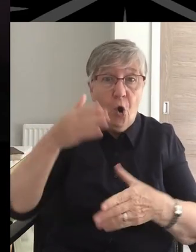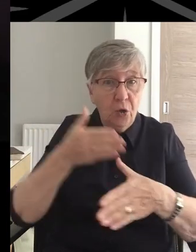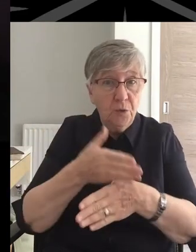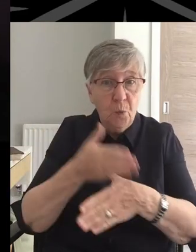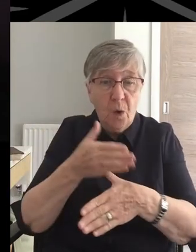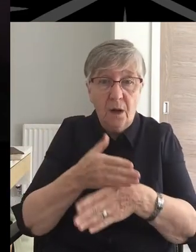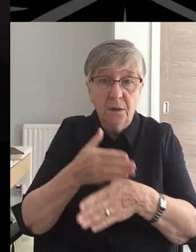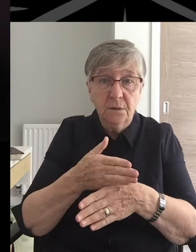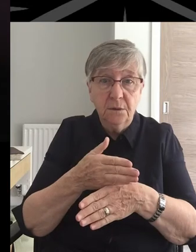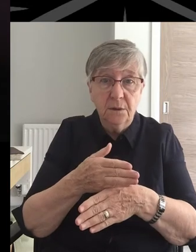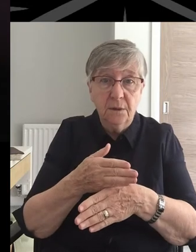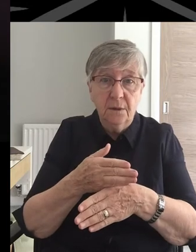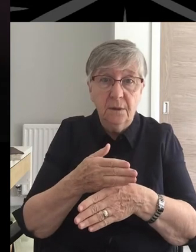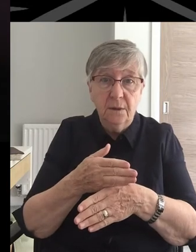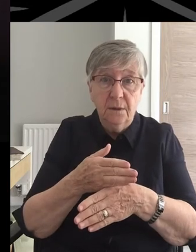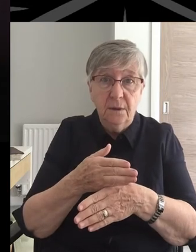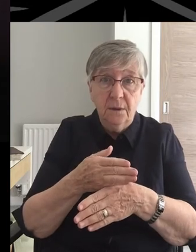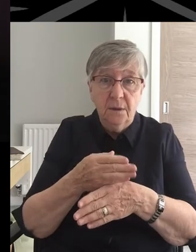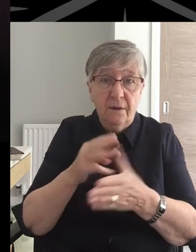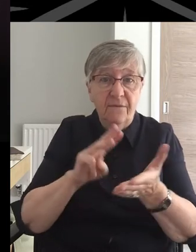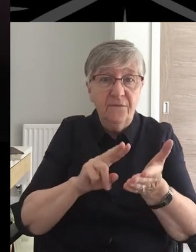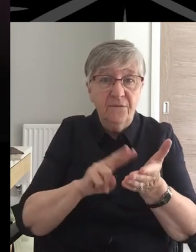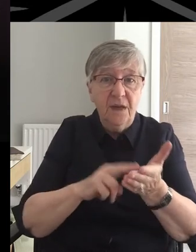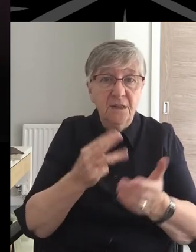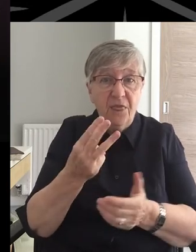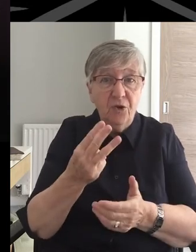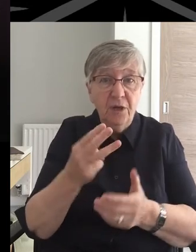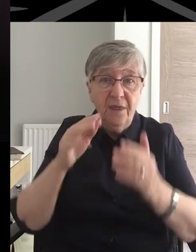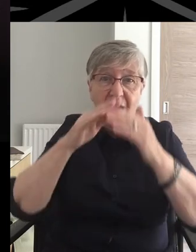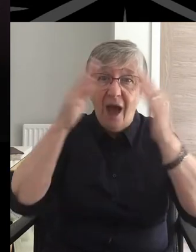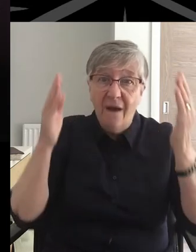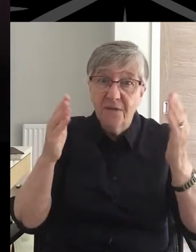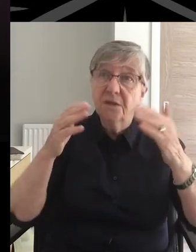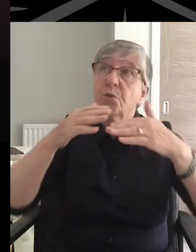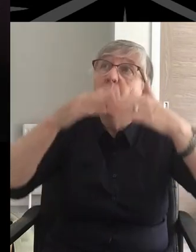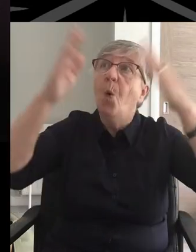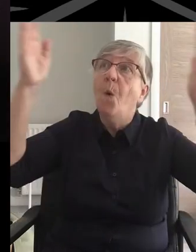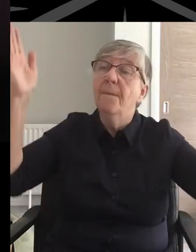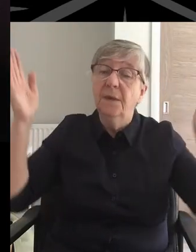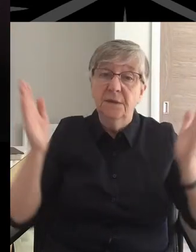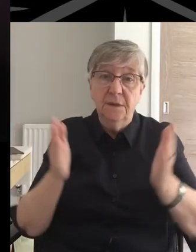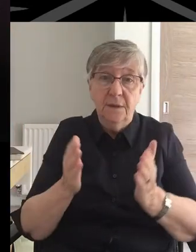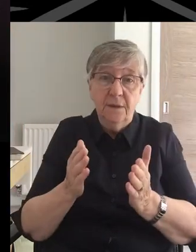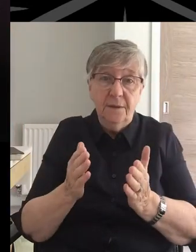here. We're told in verse 3, the heavens were opened,